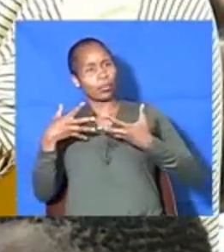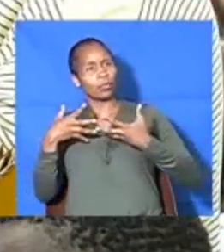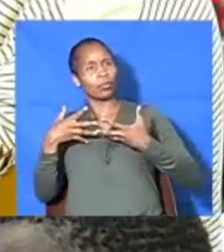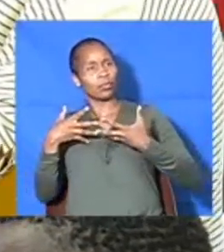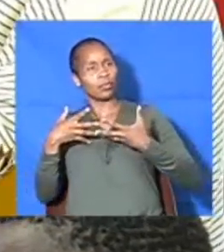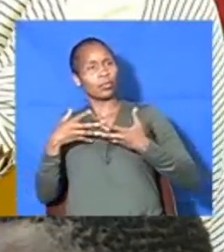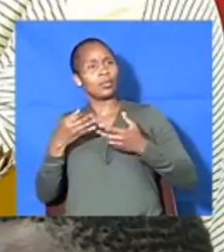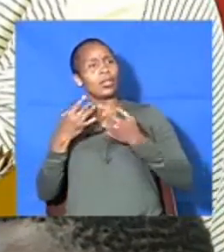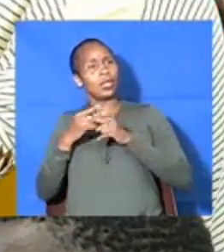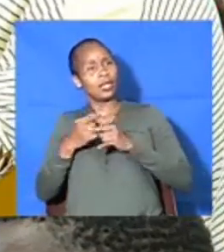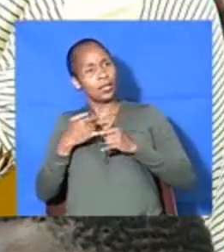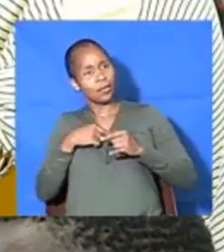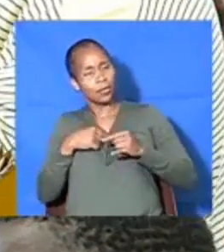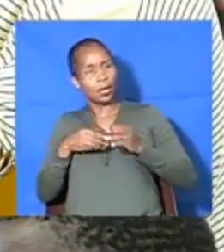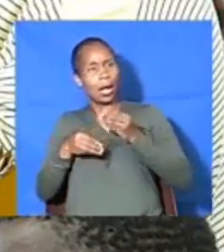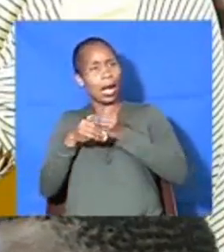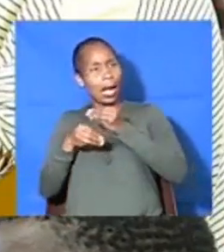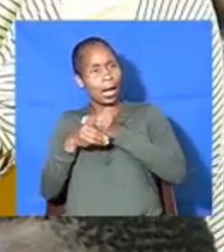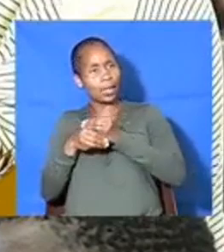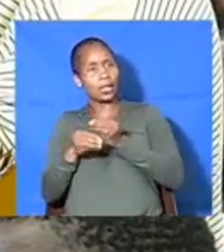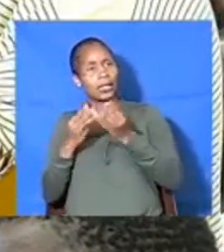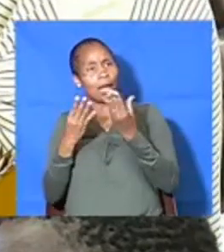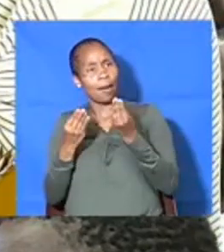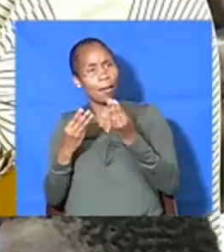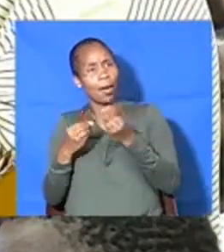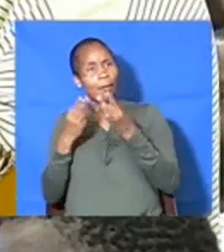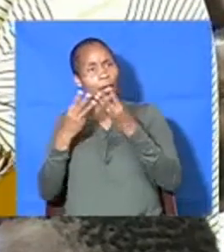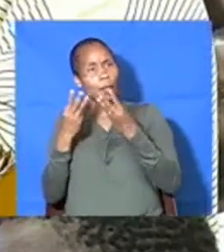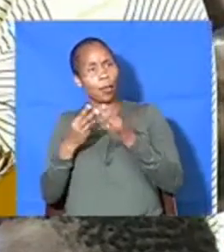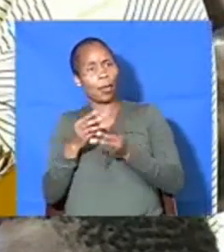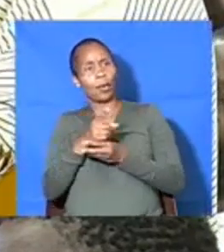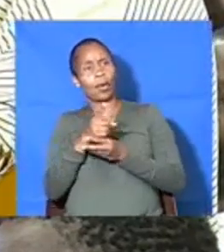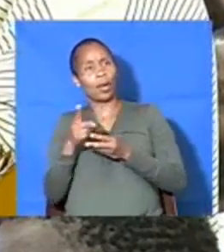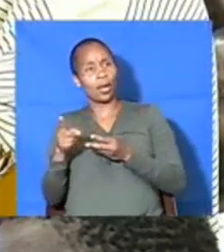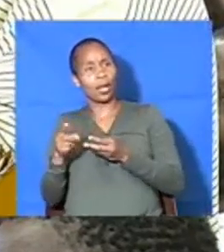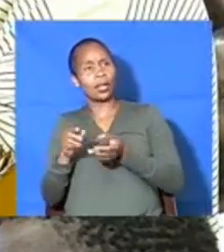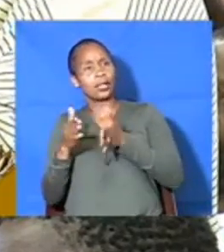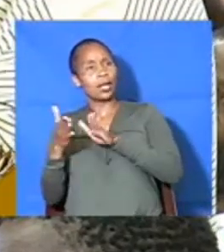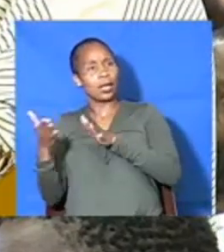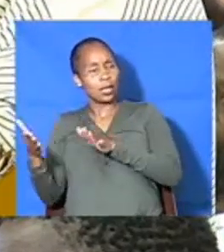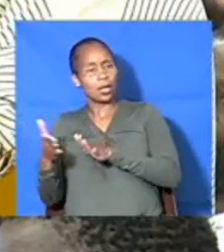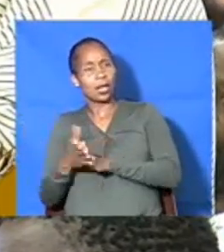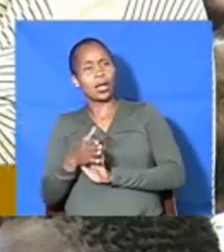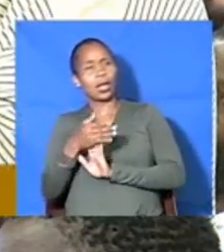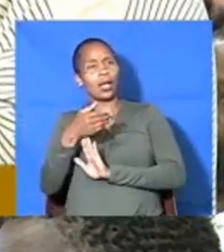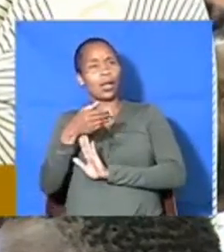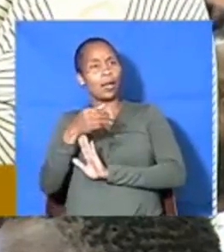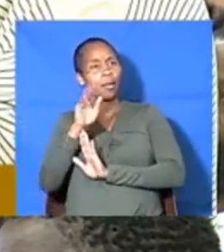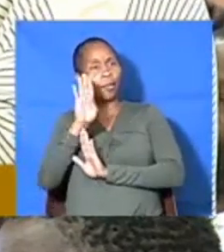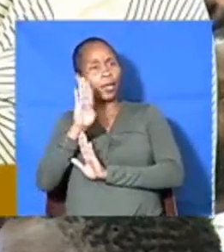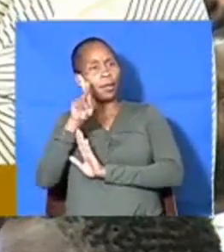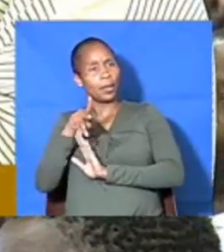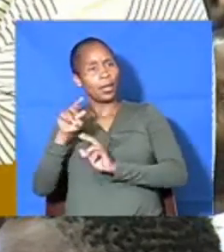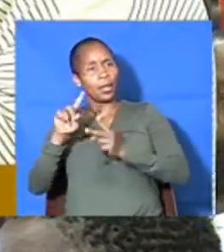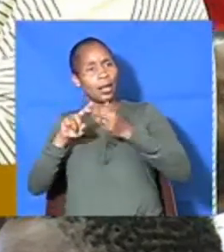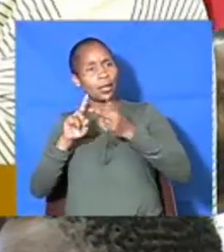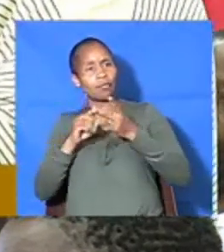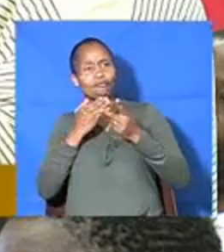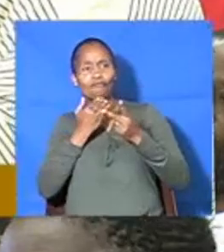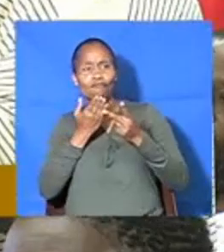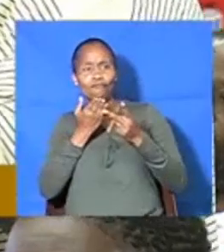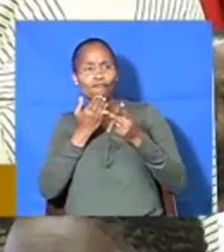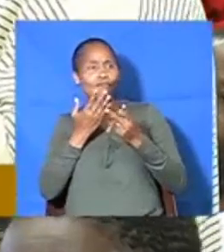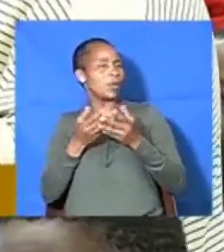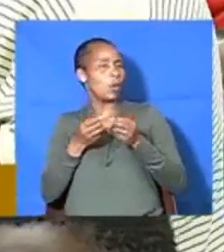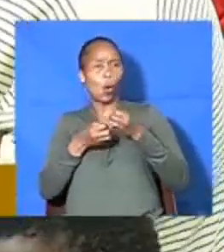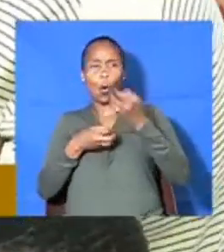A general practitioner in Konkowa, not in Tawale Tungwan. I'm Dr. Velem Khosa. I'm a